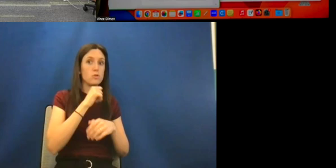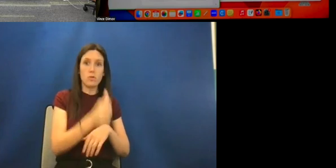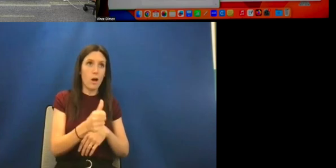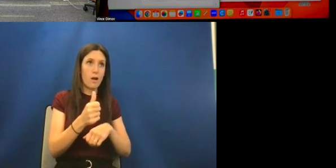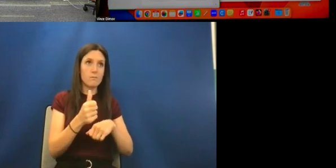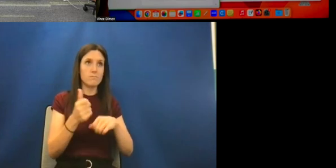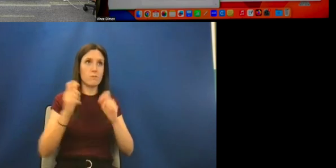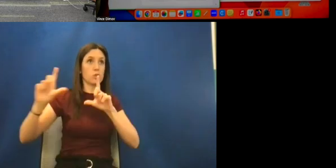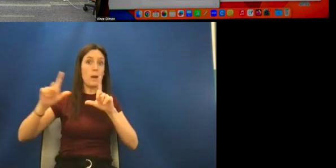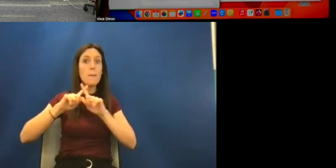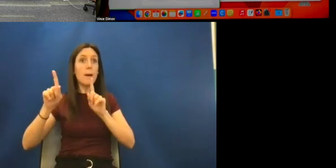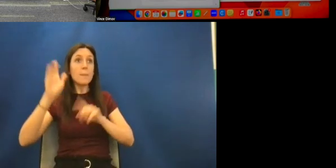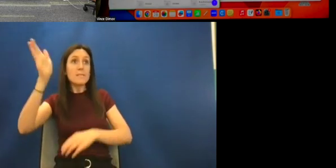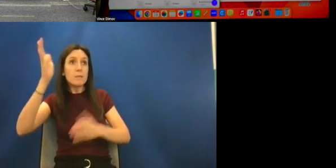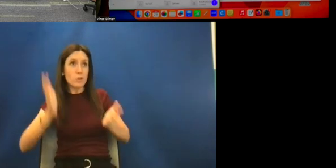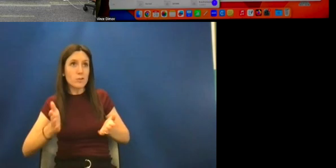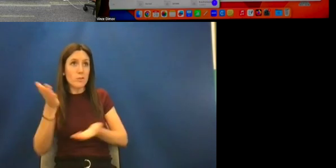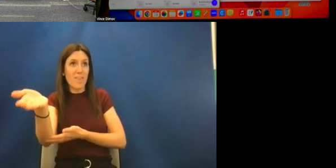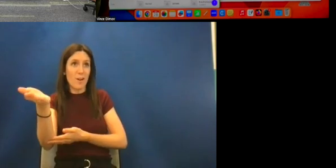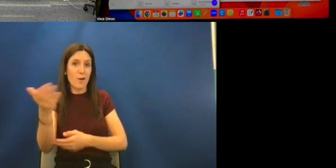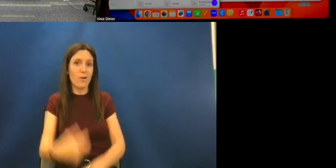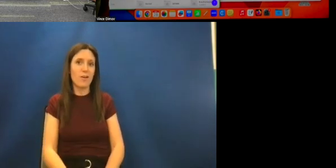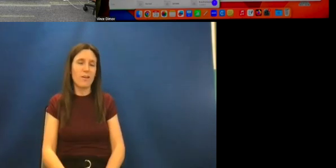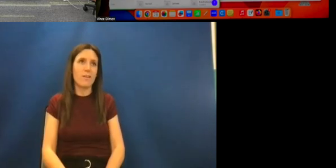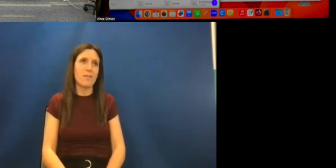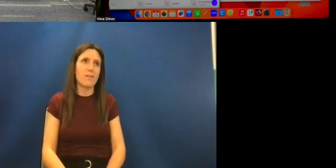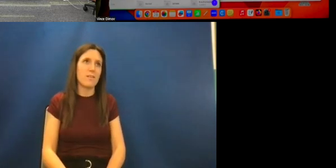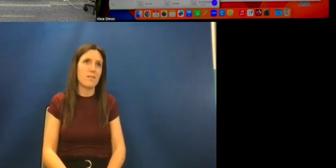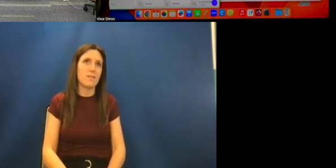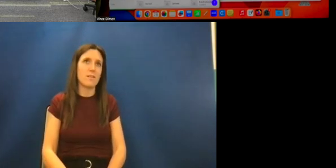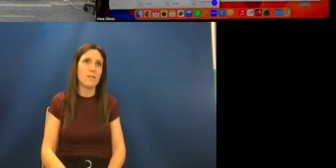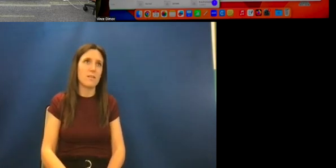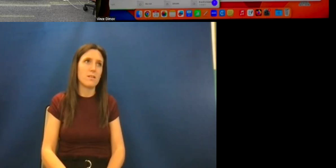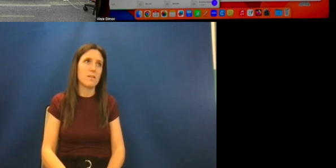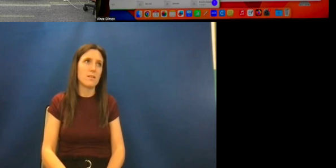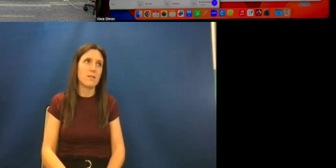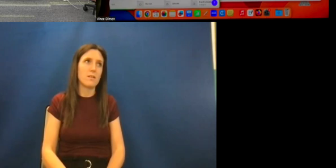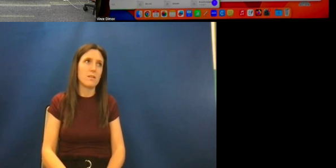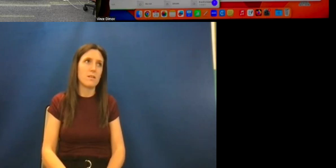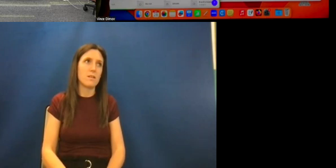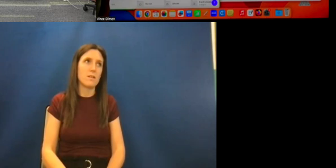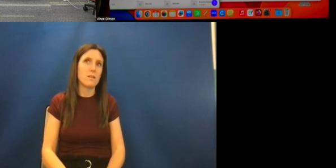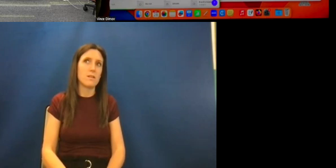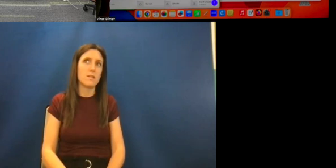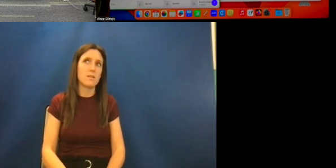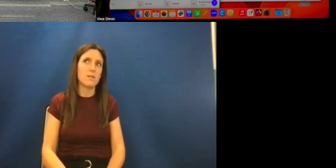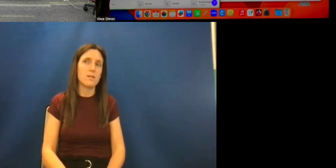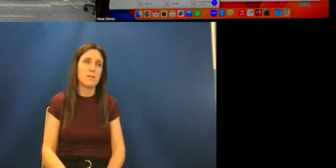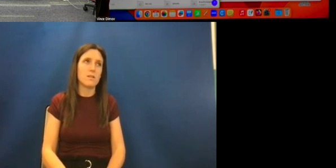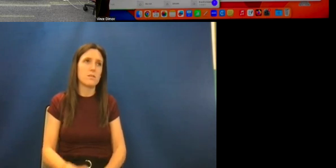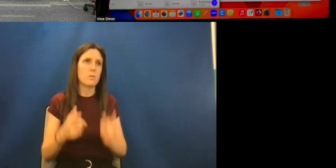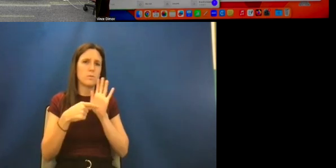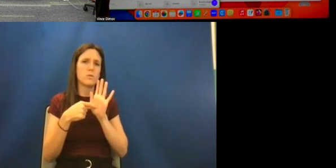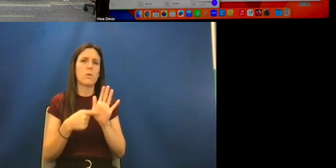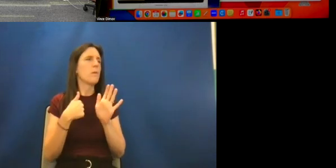Yeah, that would be Great awesome. idea. That would be awesome. That's a Okay. great idea. So if I did, just showing you here, I'll